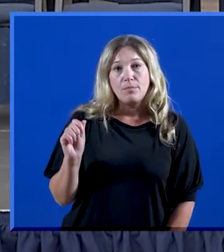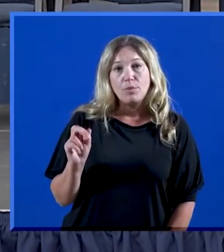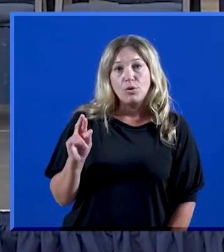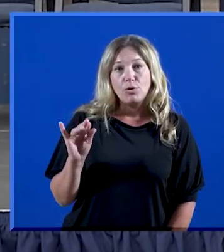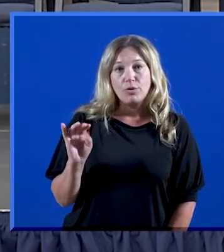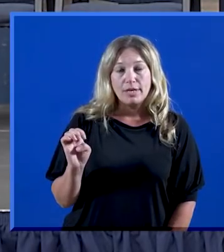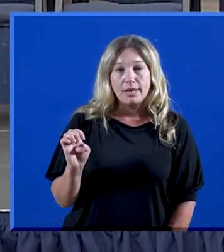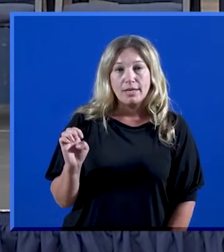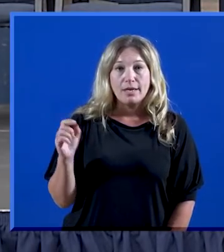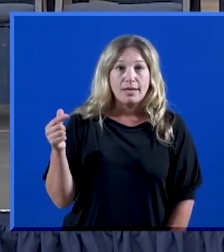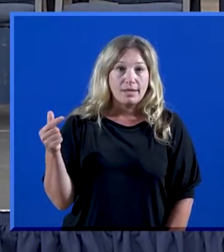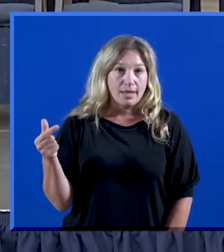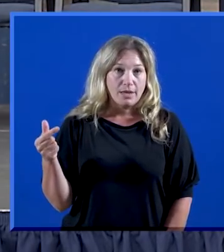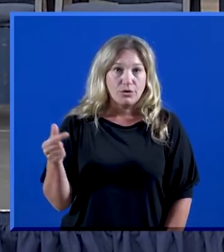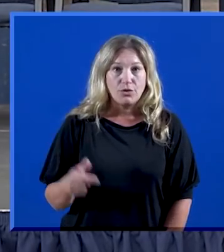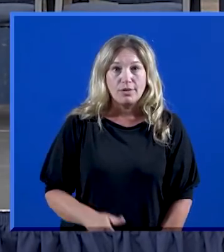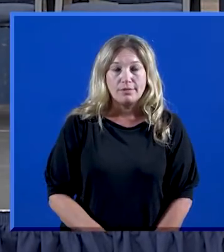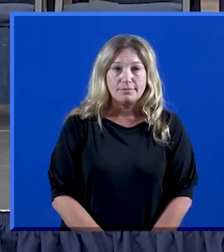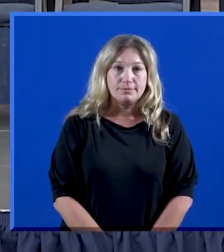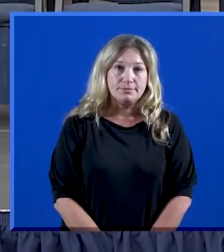Marie Gagnon.